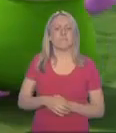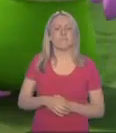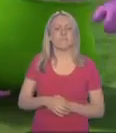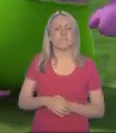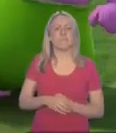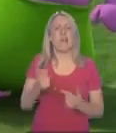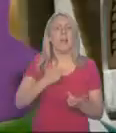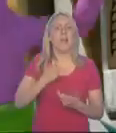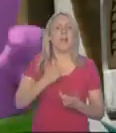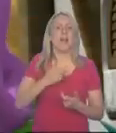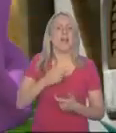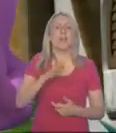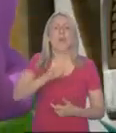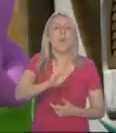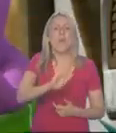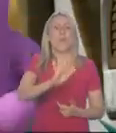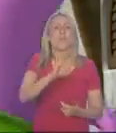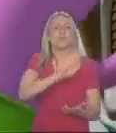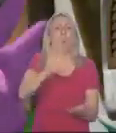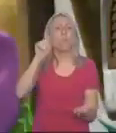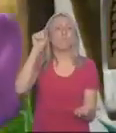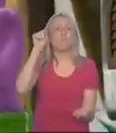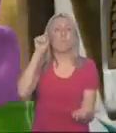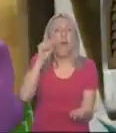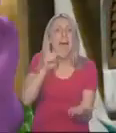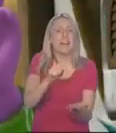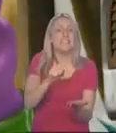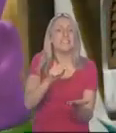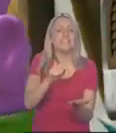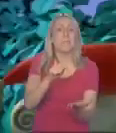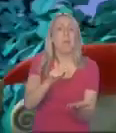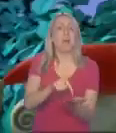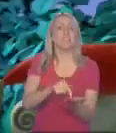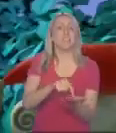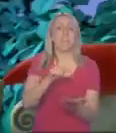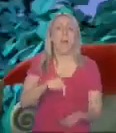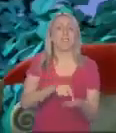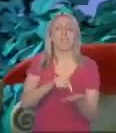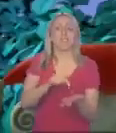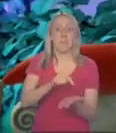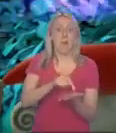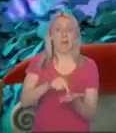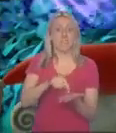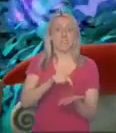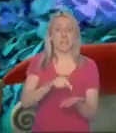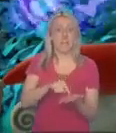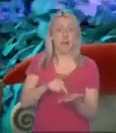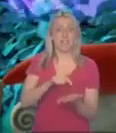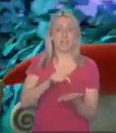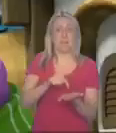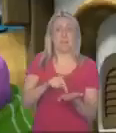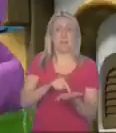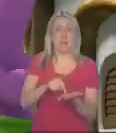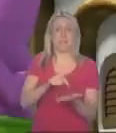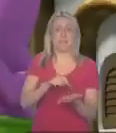doing. No, Yam Yam! Don't press the buttons!